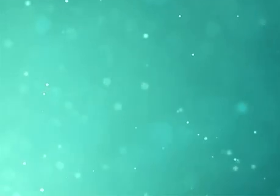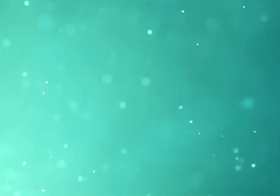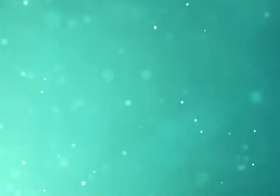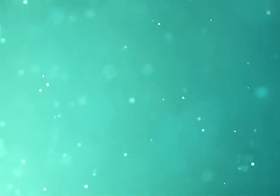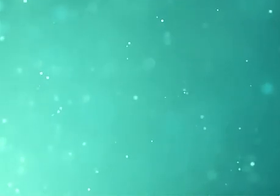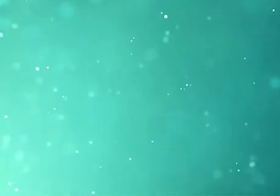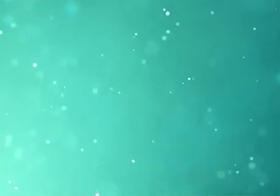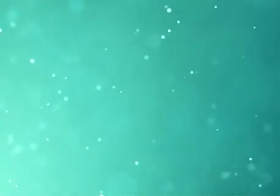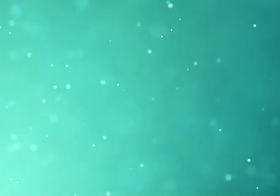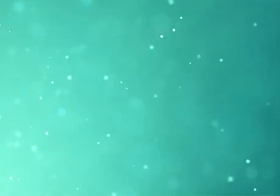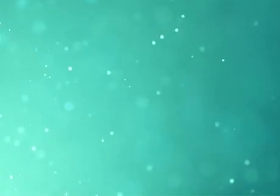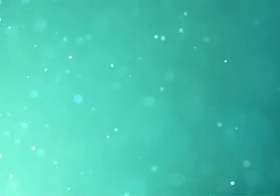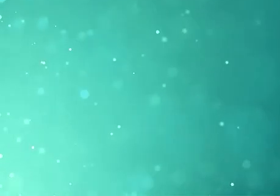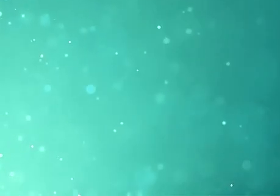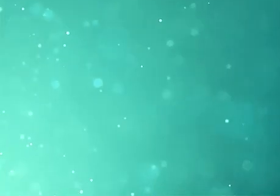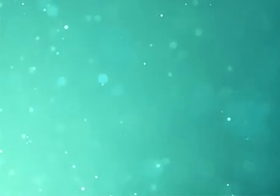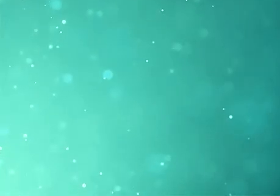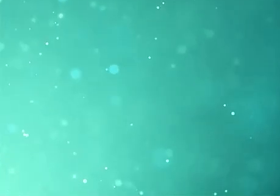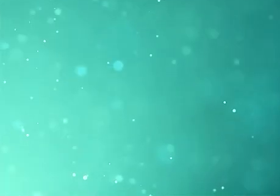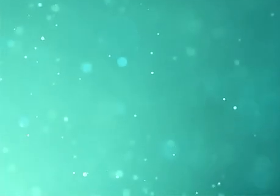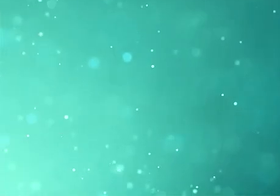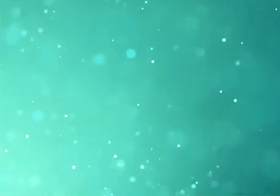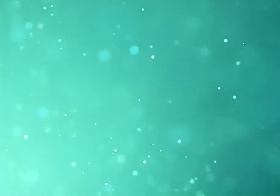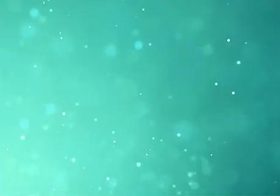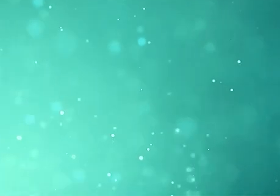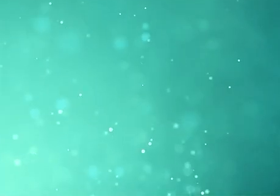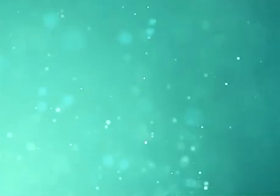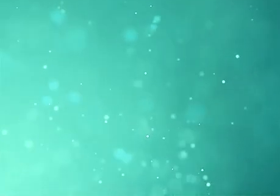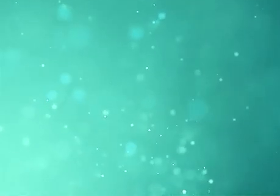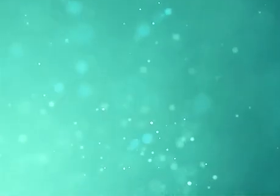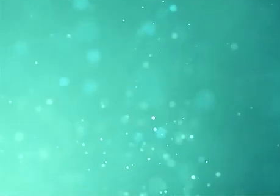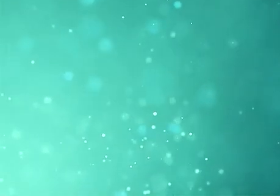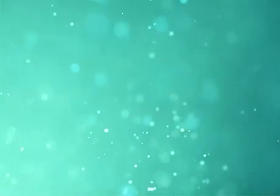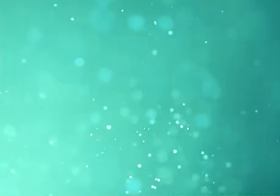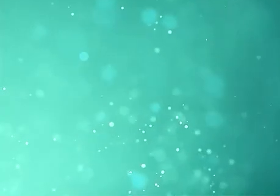to extend His forgiveness and to pardon you.